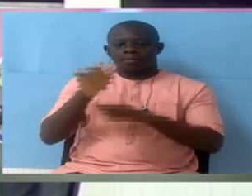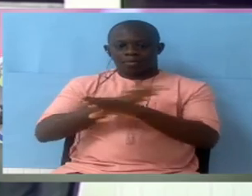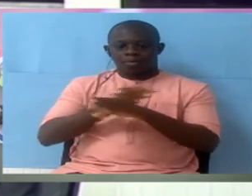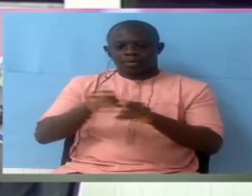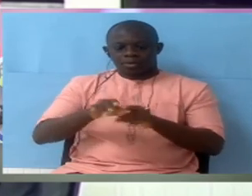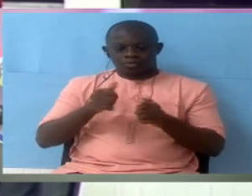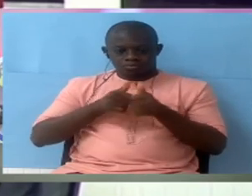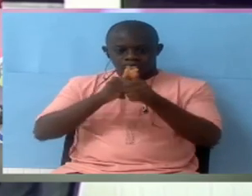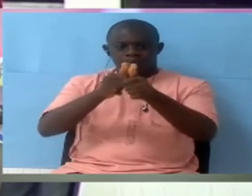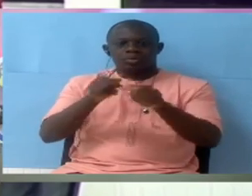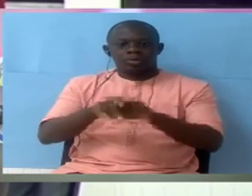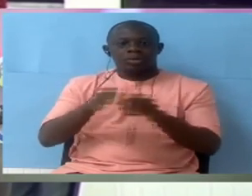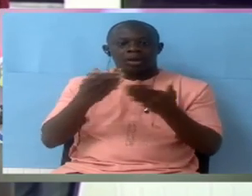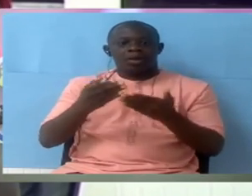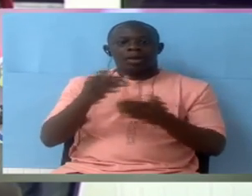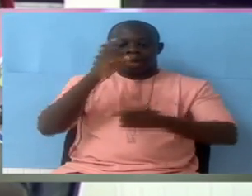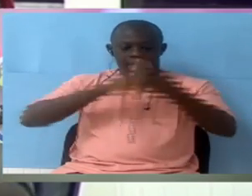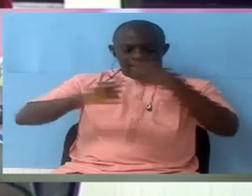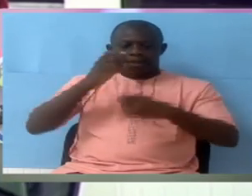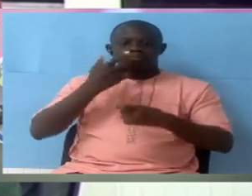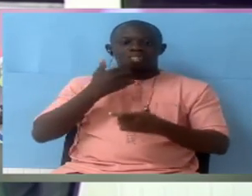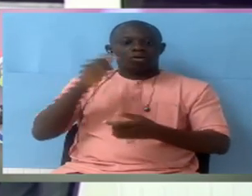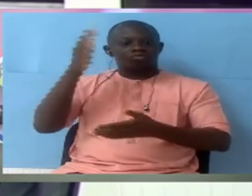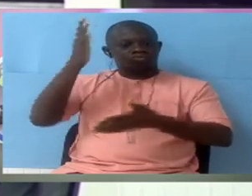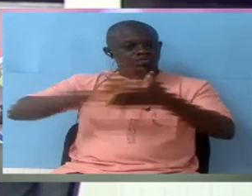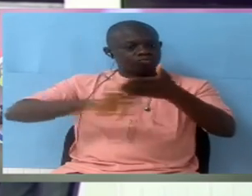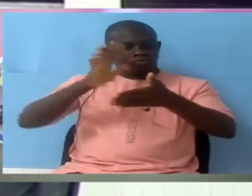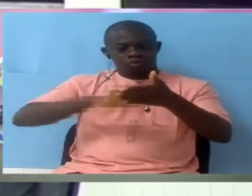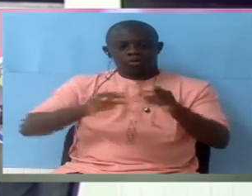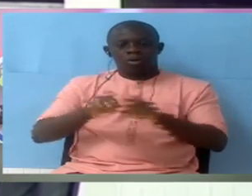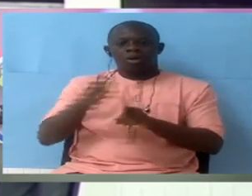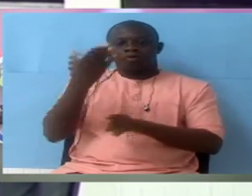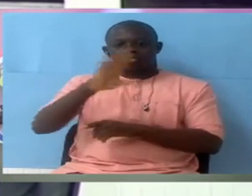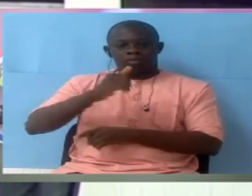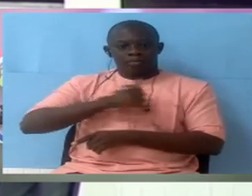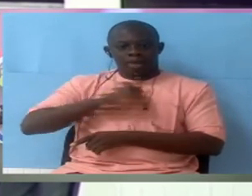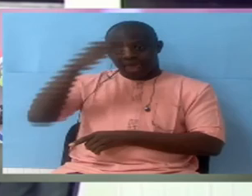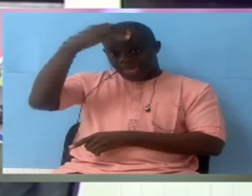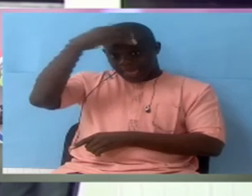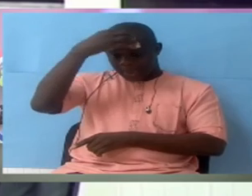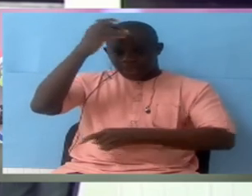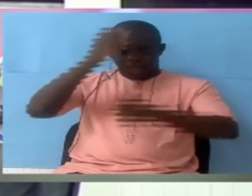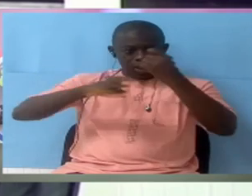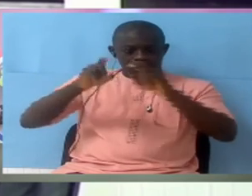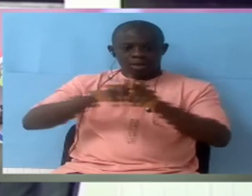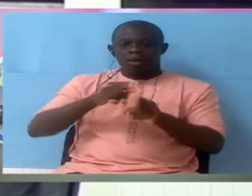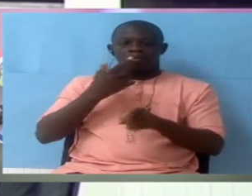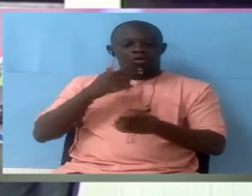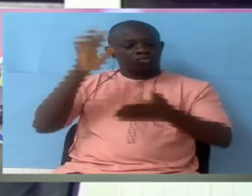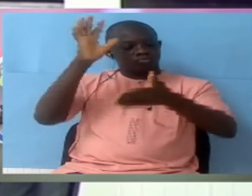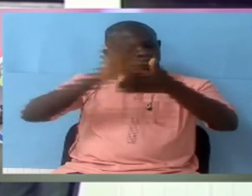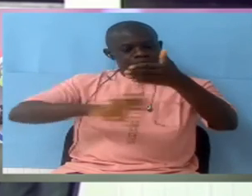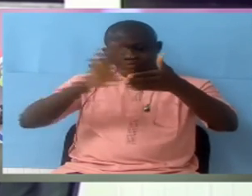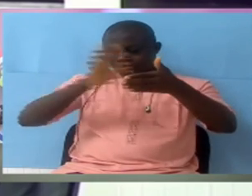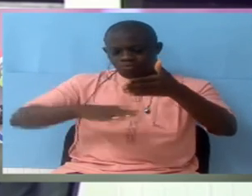back. Then blood was oozing also from my head again. Suma bopa bi commencé wa di